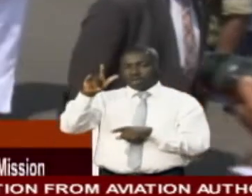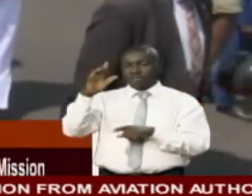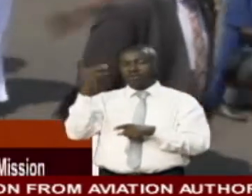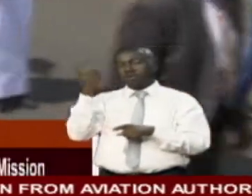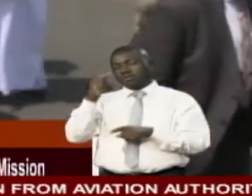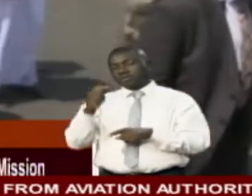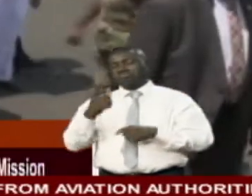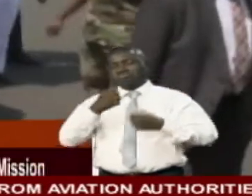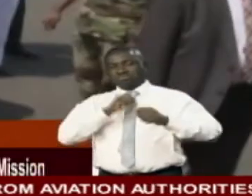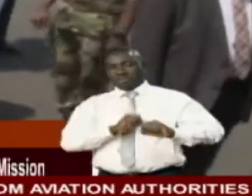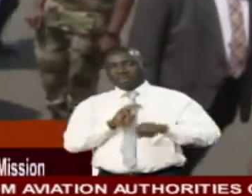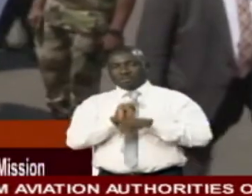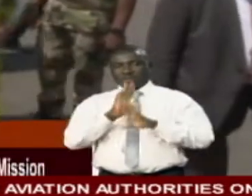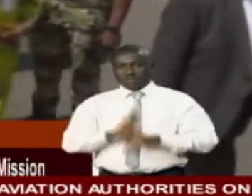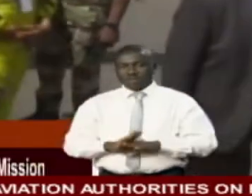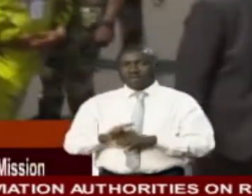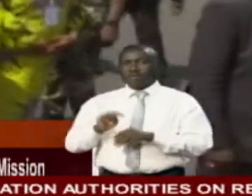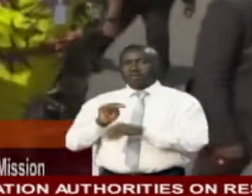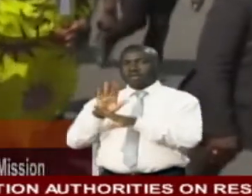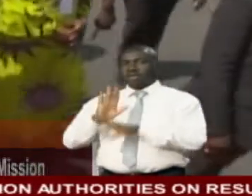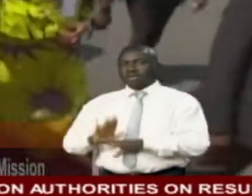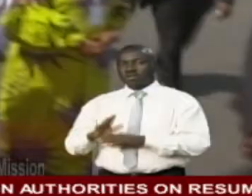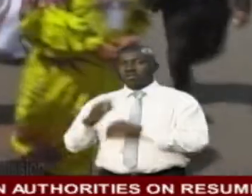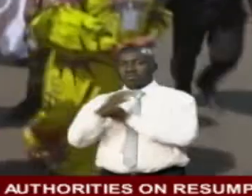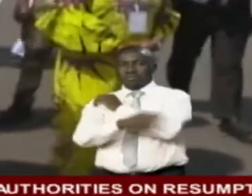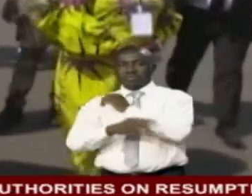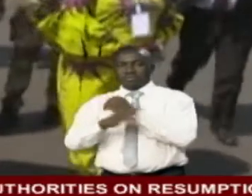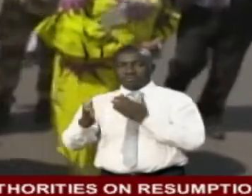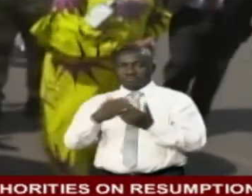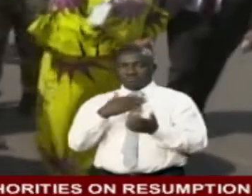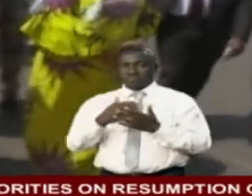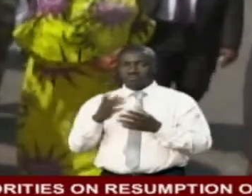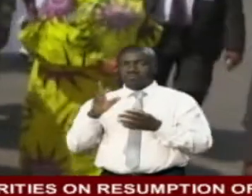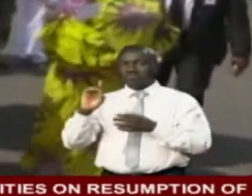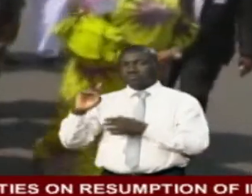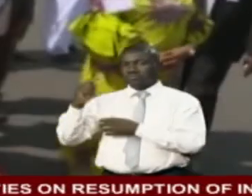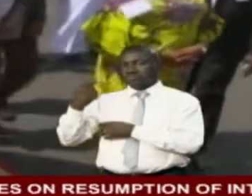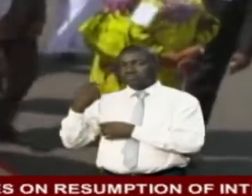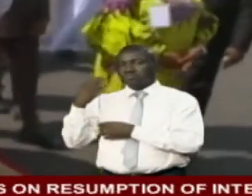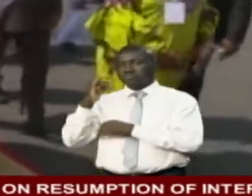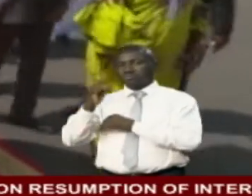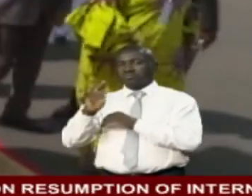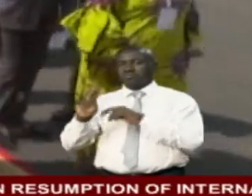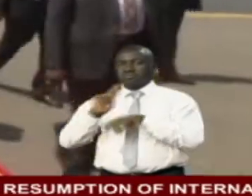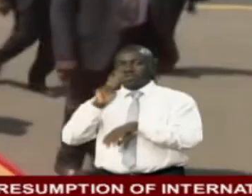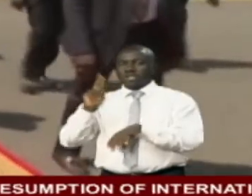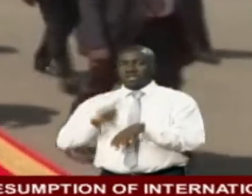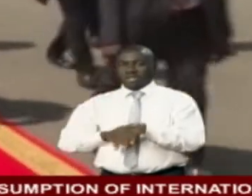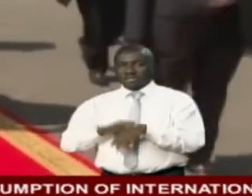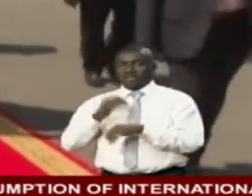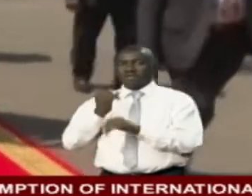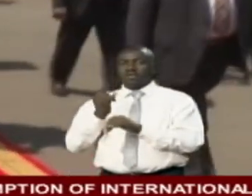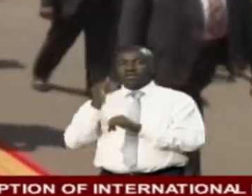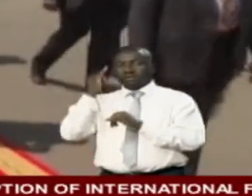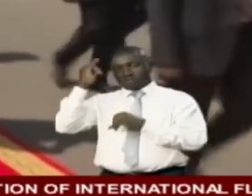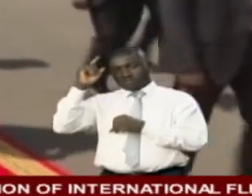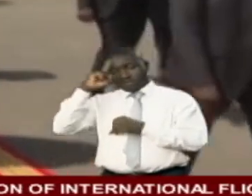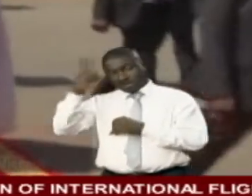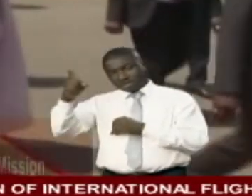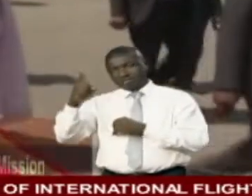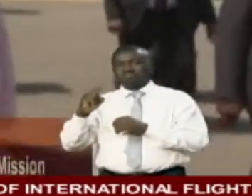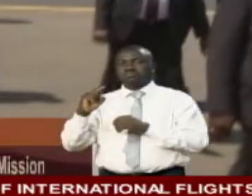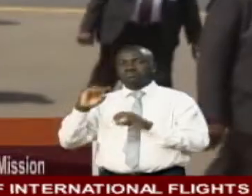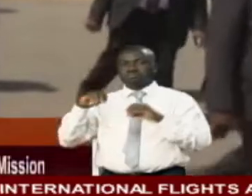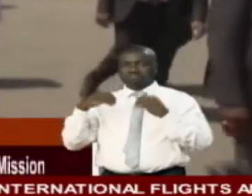Minister of State for Foreign Affairs, Zubairu Dada, and the Director General of the National Intelligence Agency, Hamid Rufai Abubakar. President